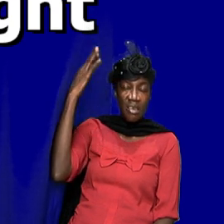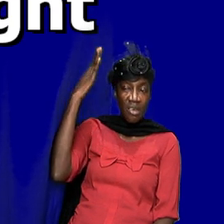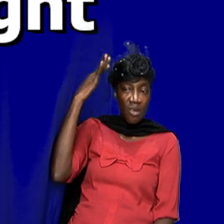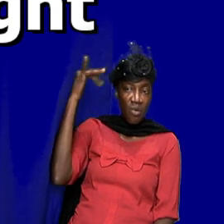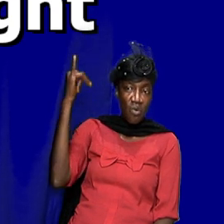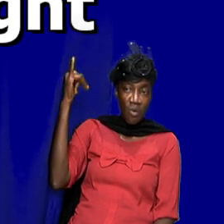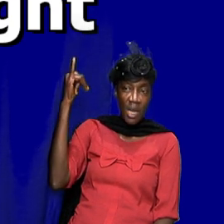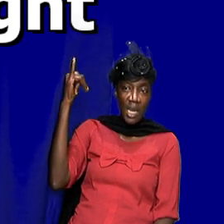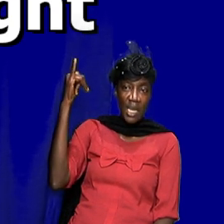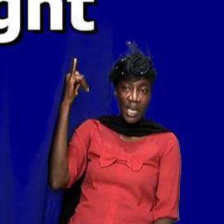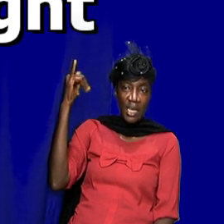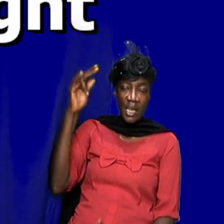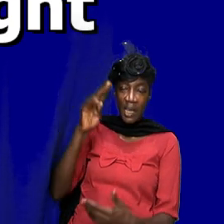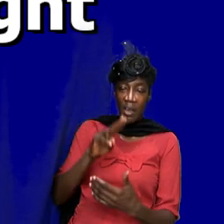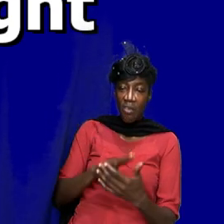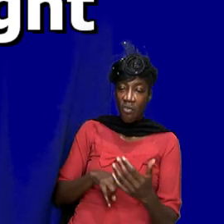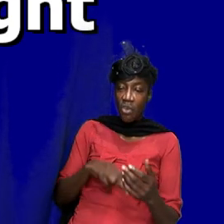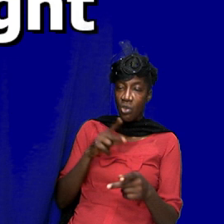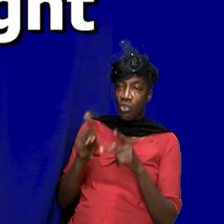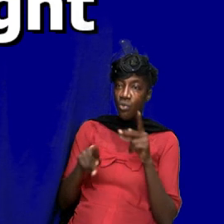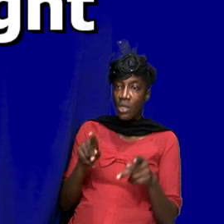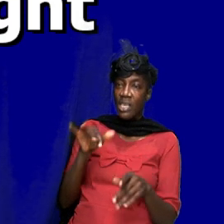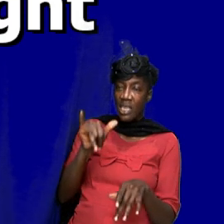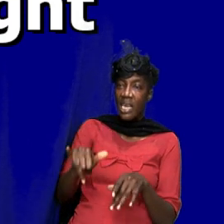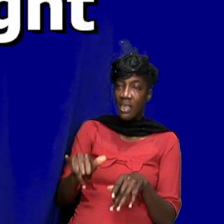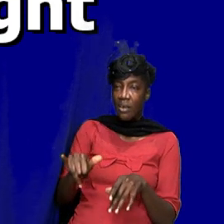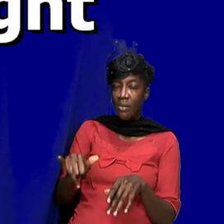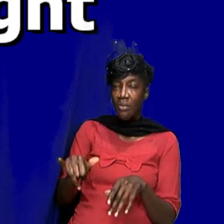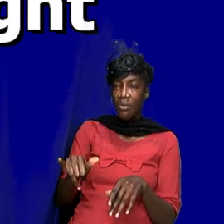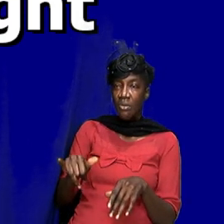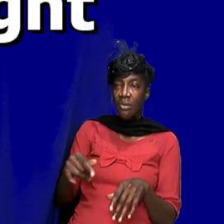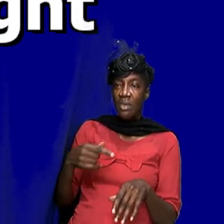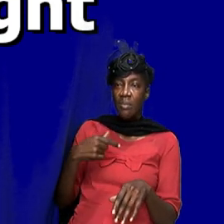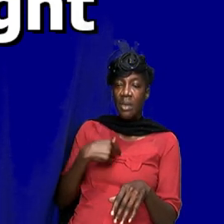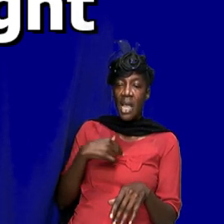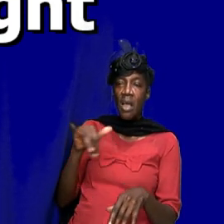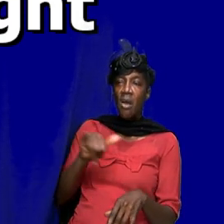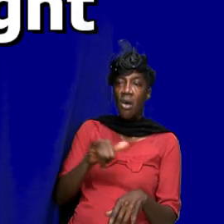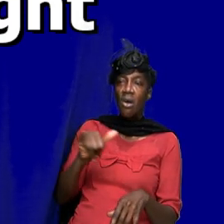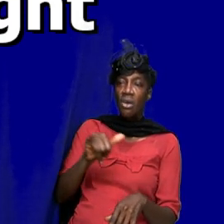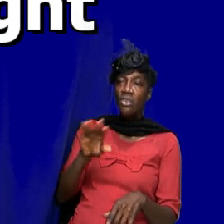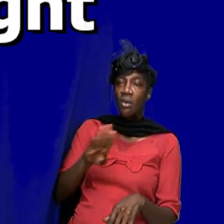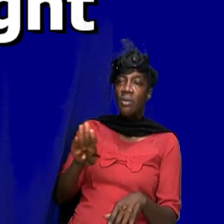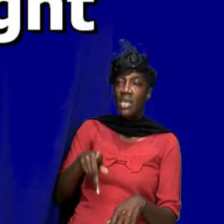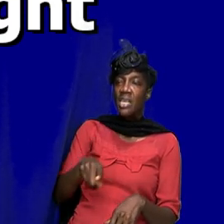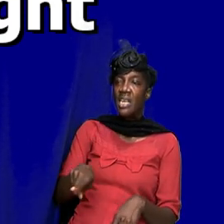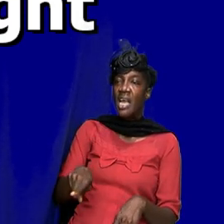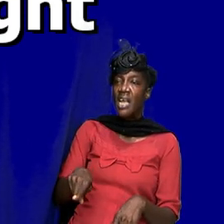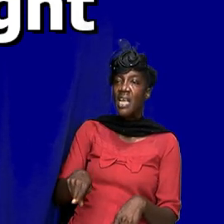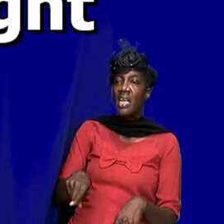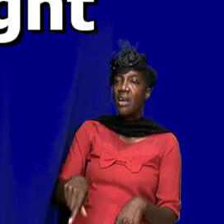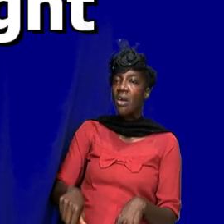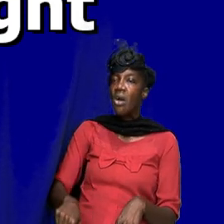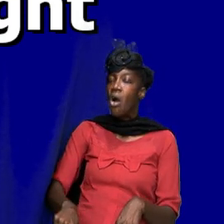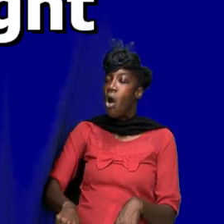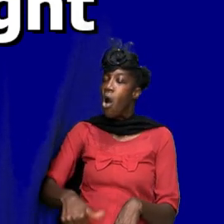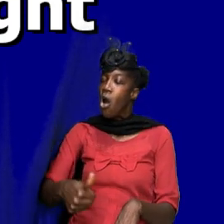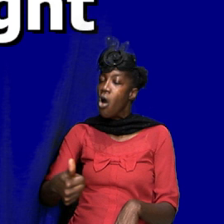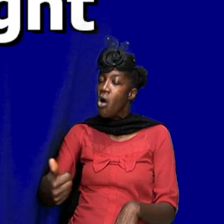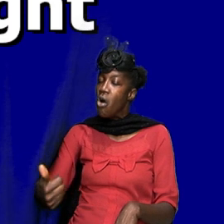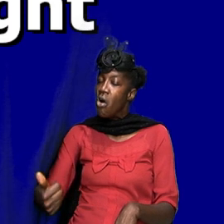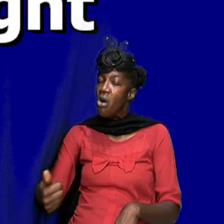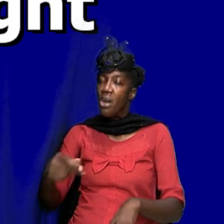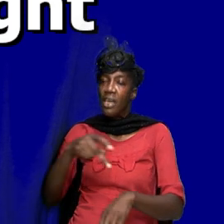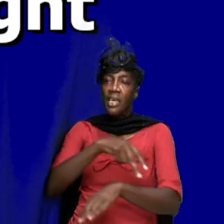king. Verse 20. That we may also be like all the